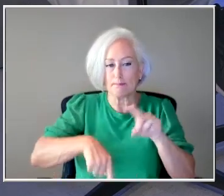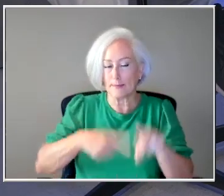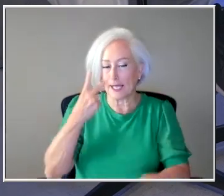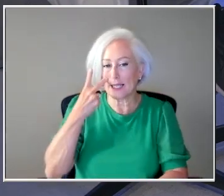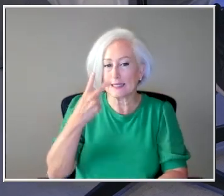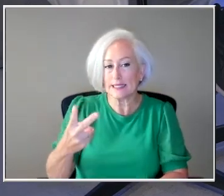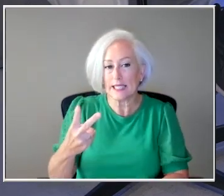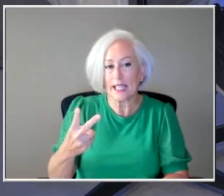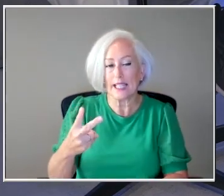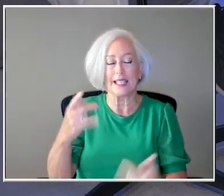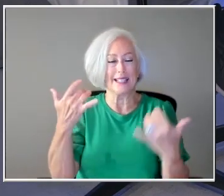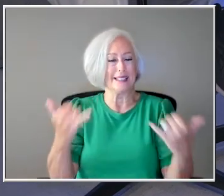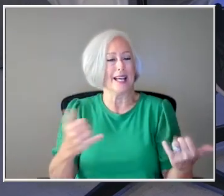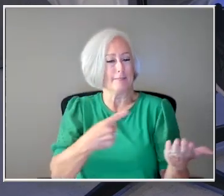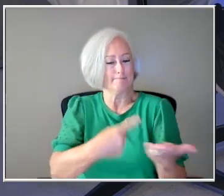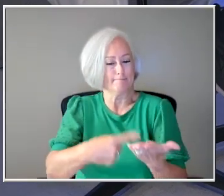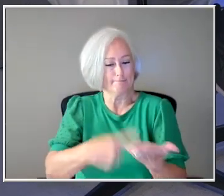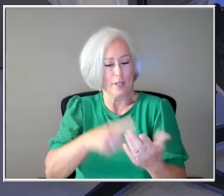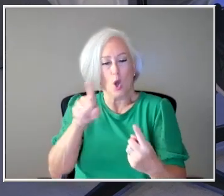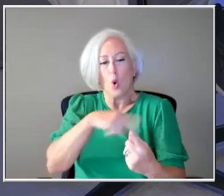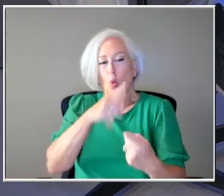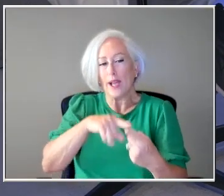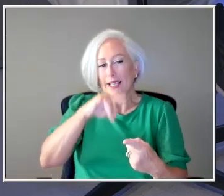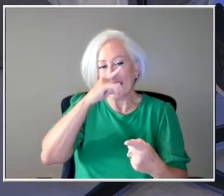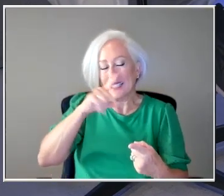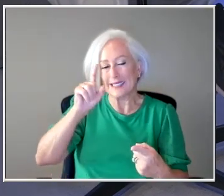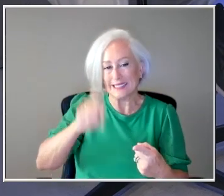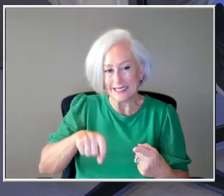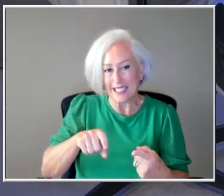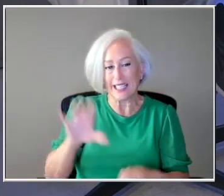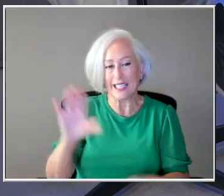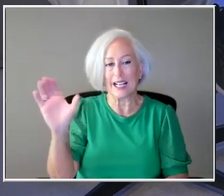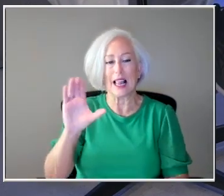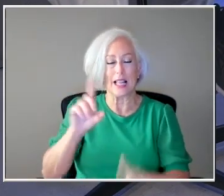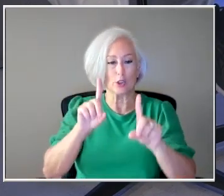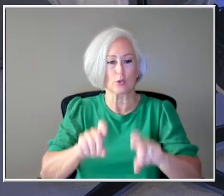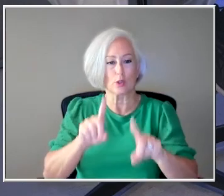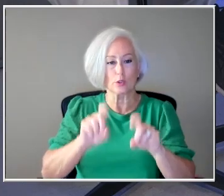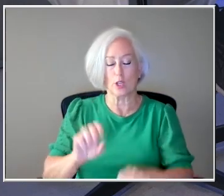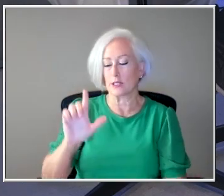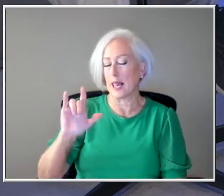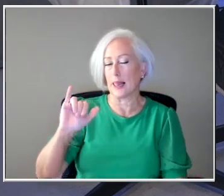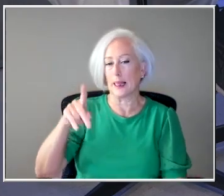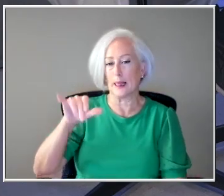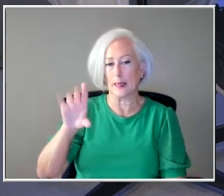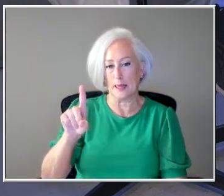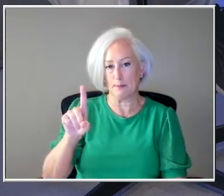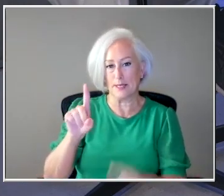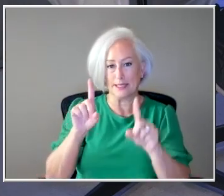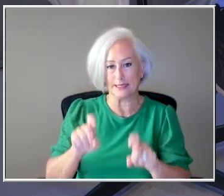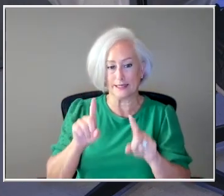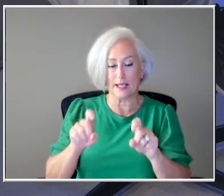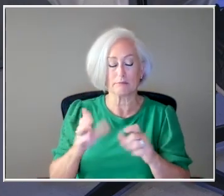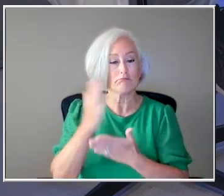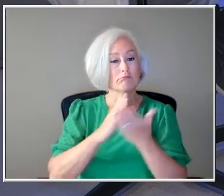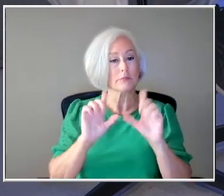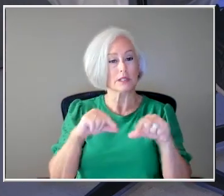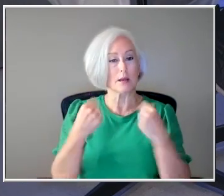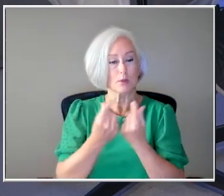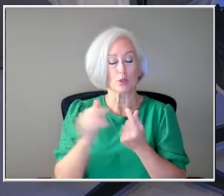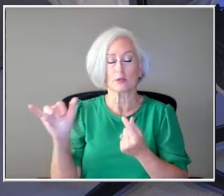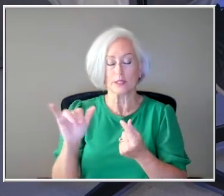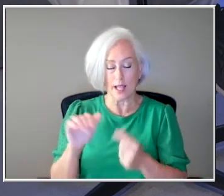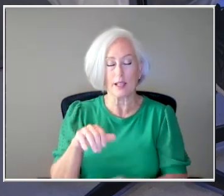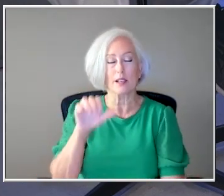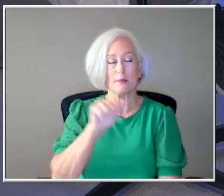a cholesterol test, also called a lipid test or lipid profile? Now, some groups like the American Academy of Pediatrics and the American